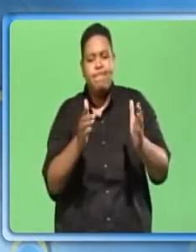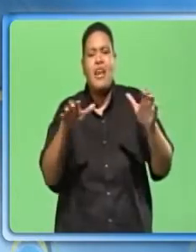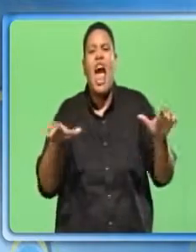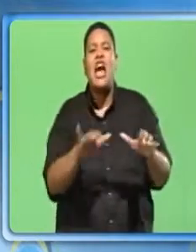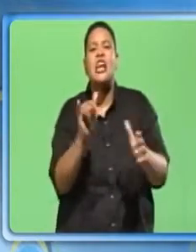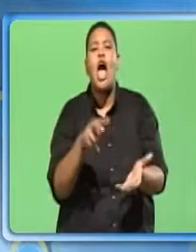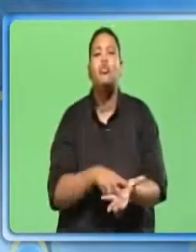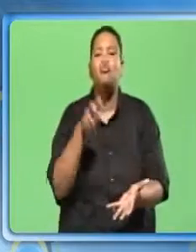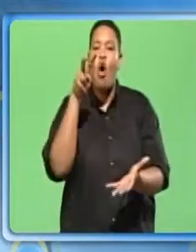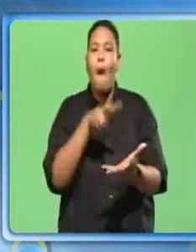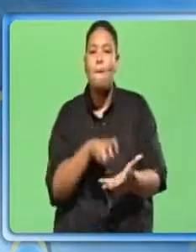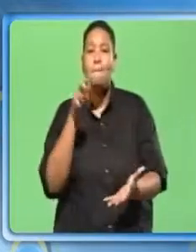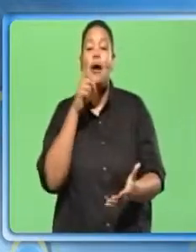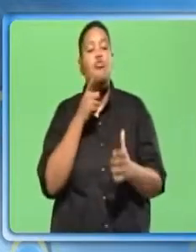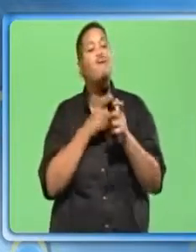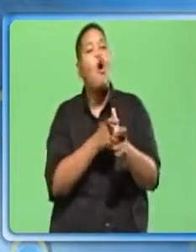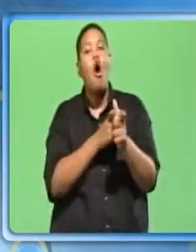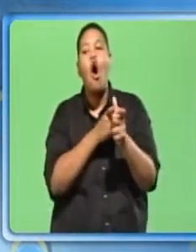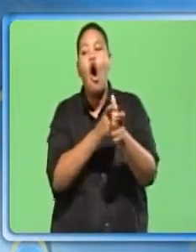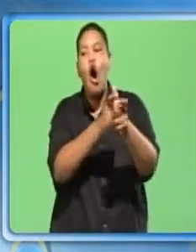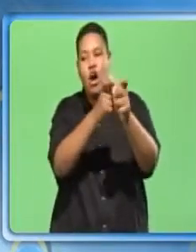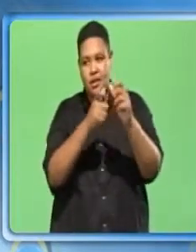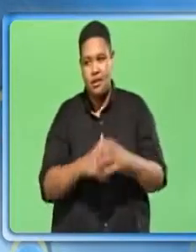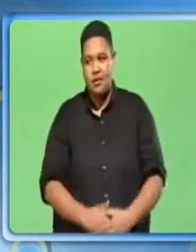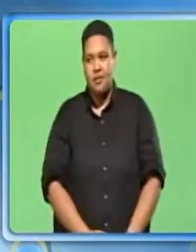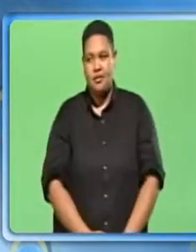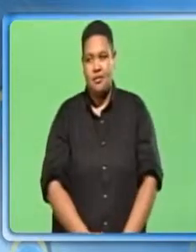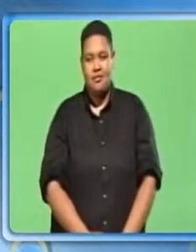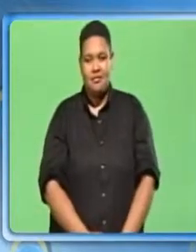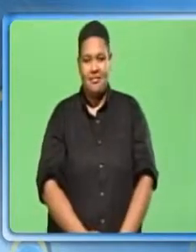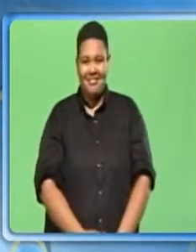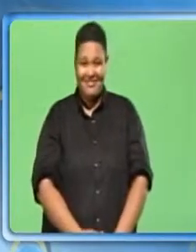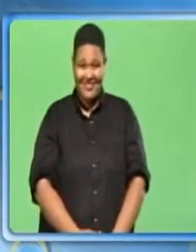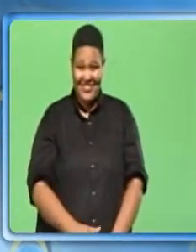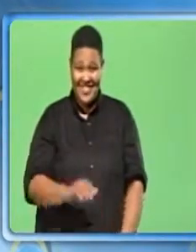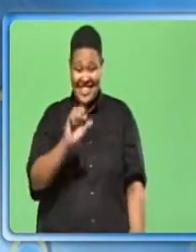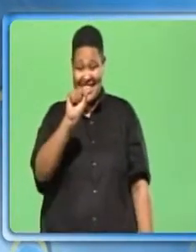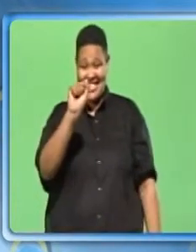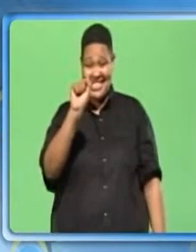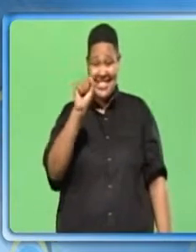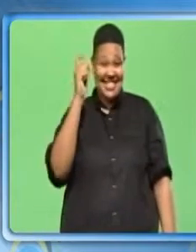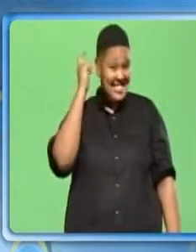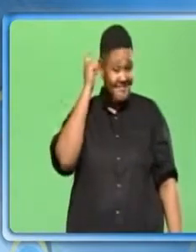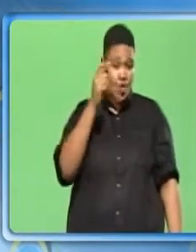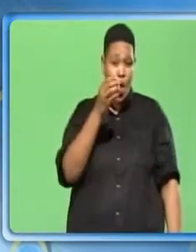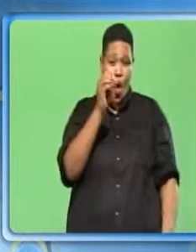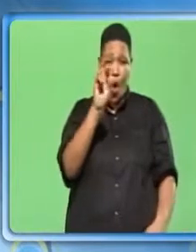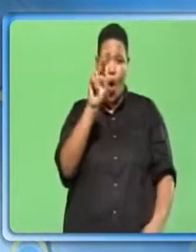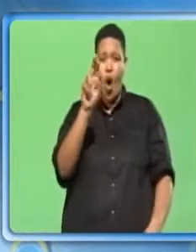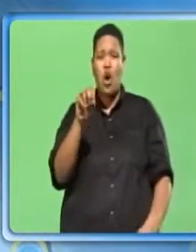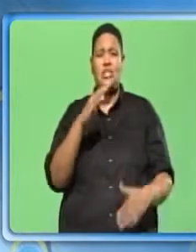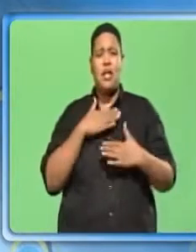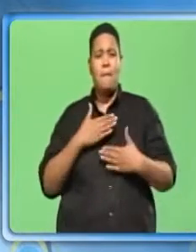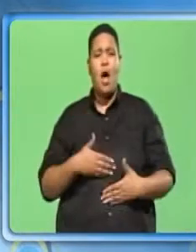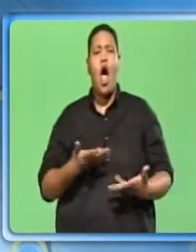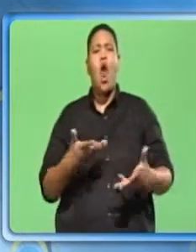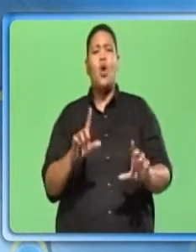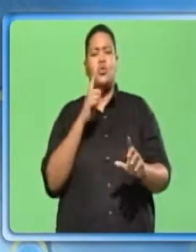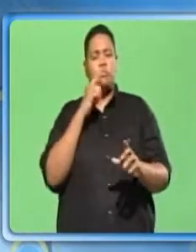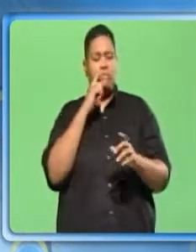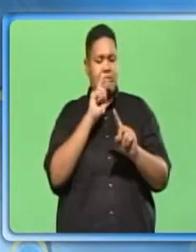like jumping and running. The sense organs of the body allow us to detect different types of